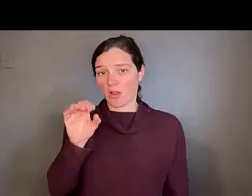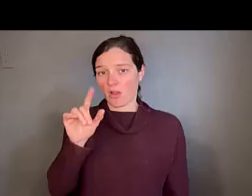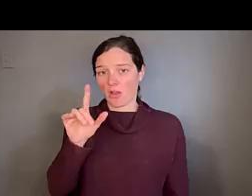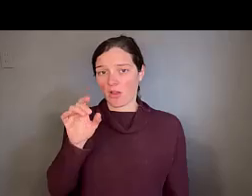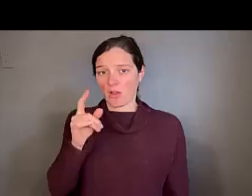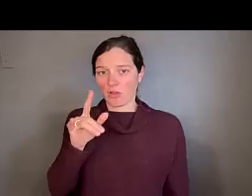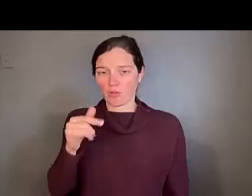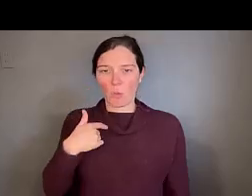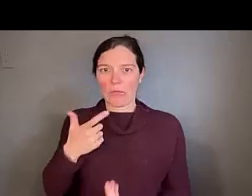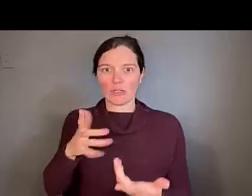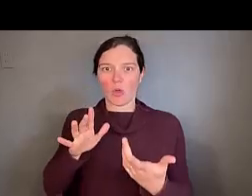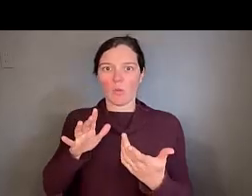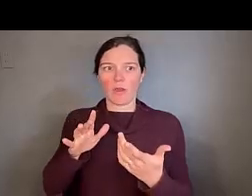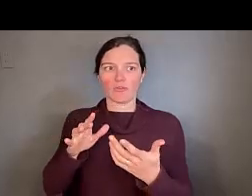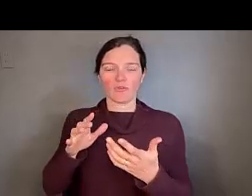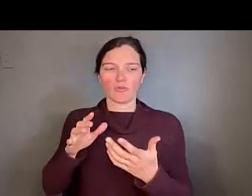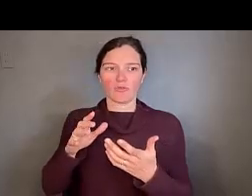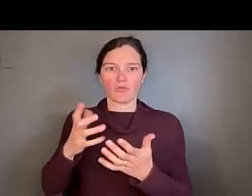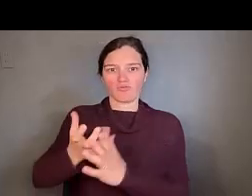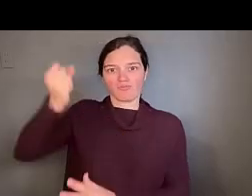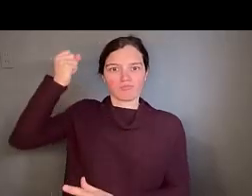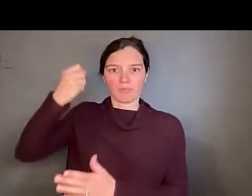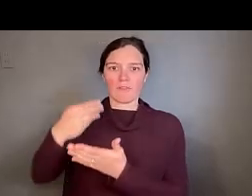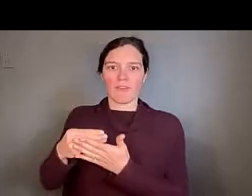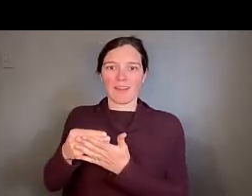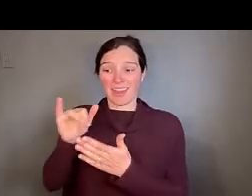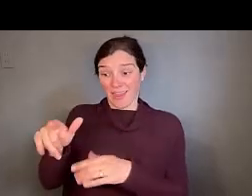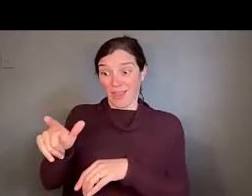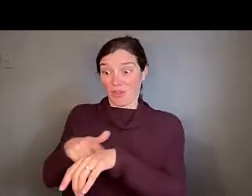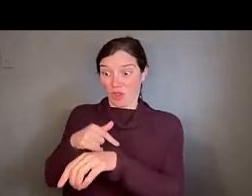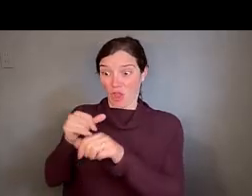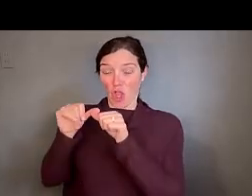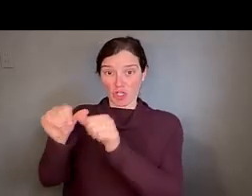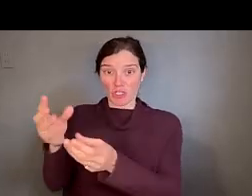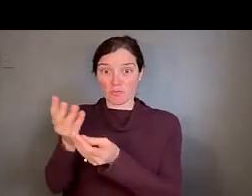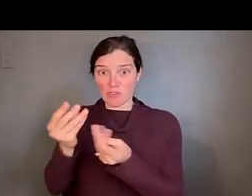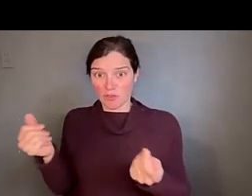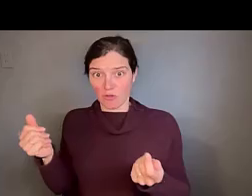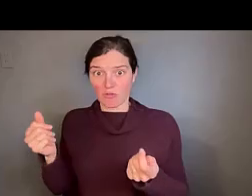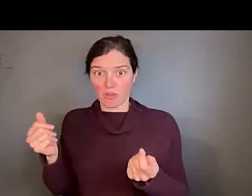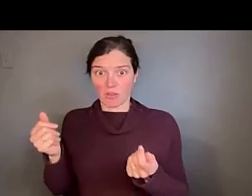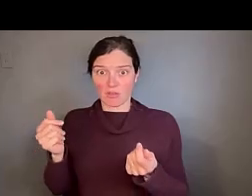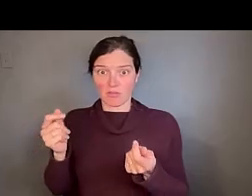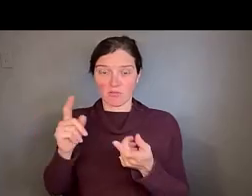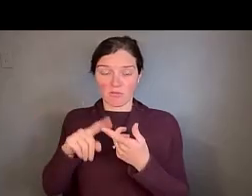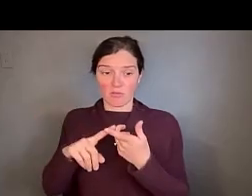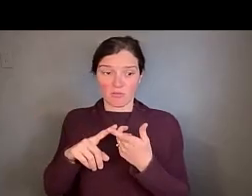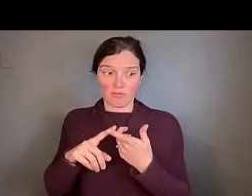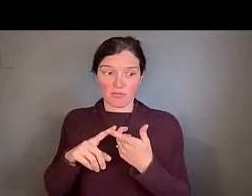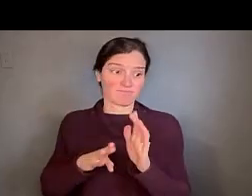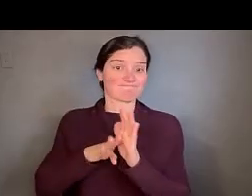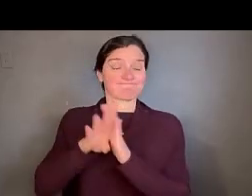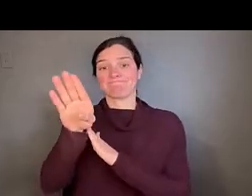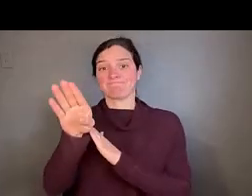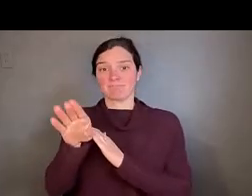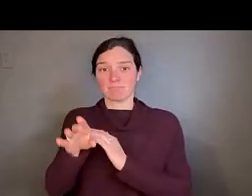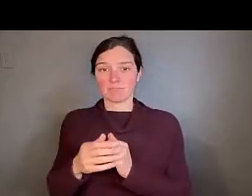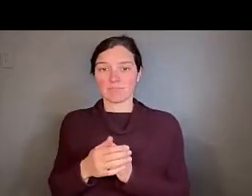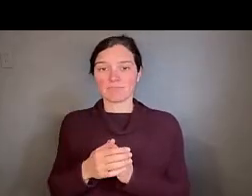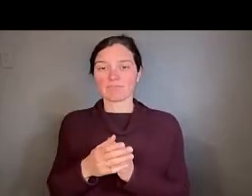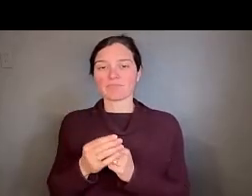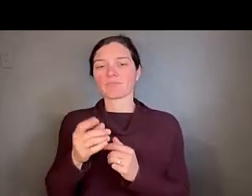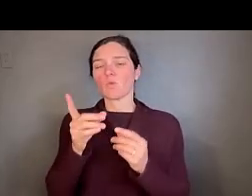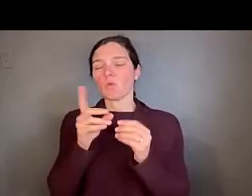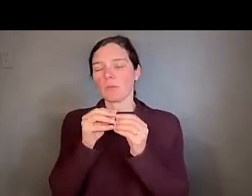do is stifle that. That's our long-term solution, pulling out of these terrible constraints. The last thing I would say